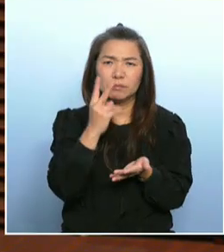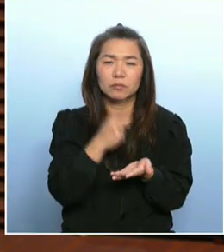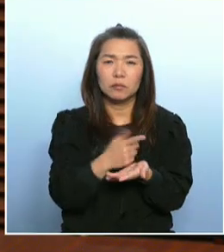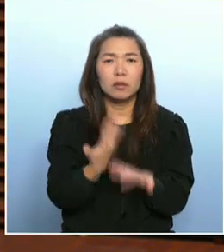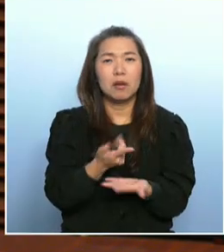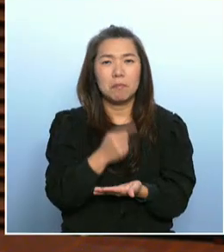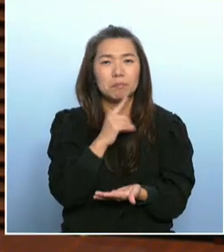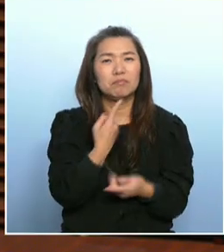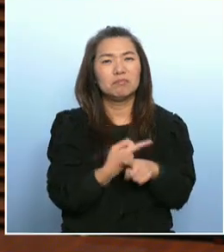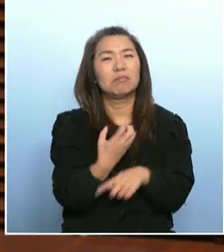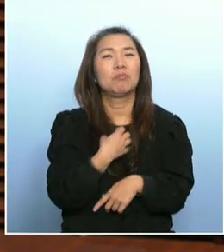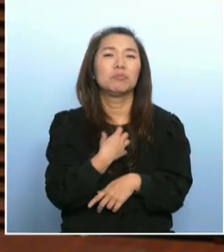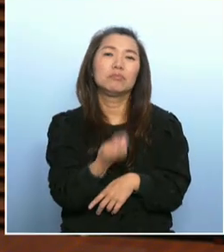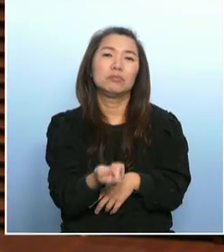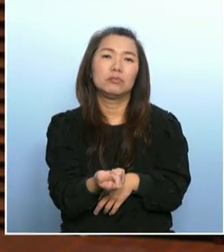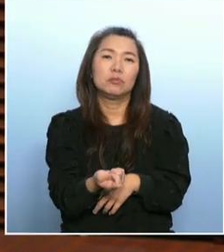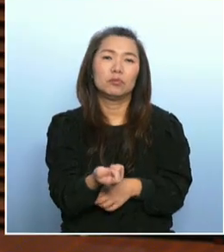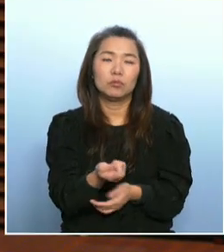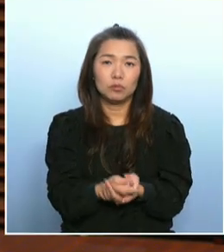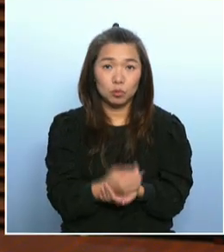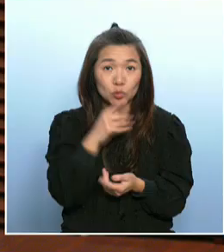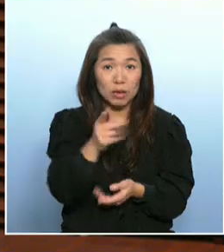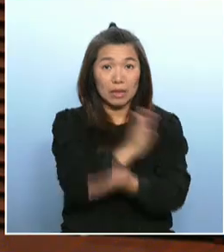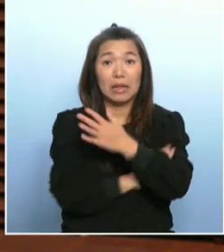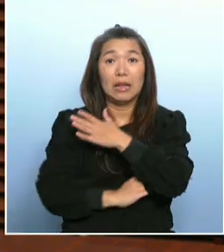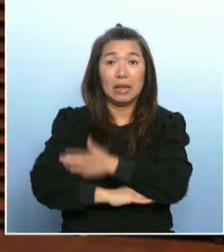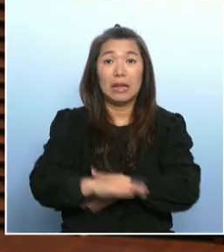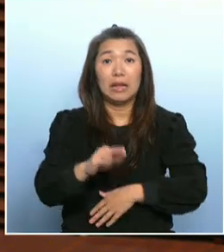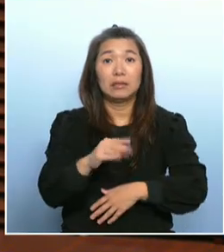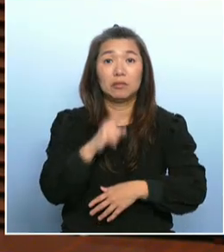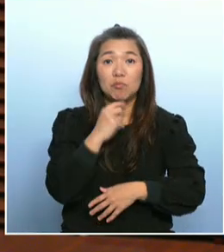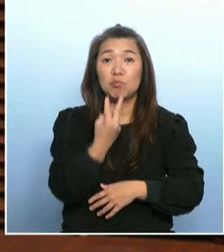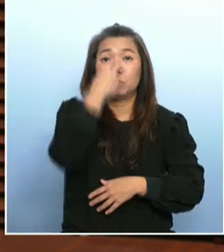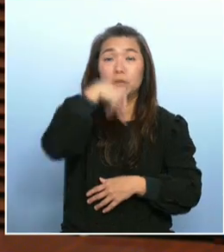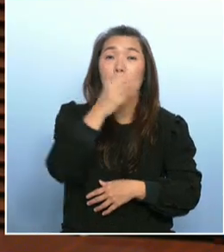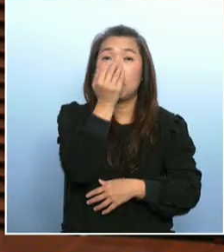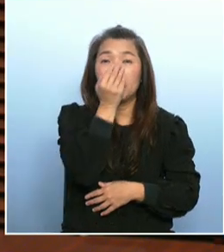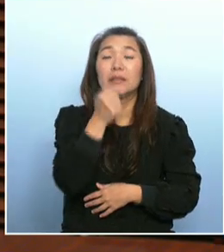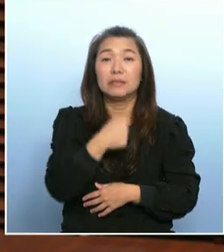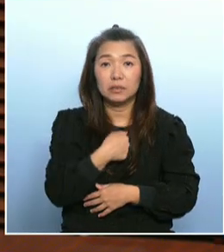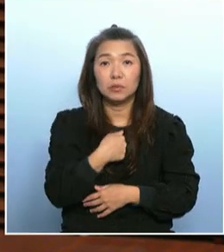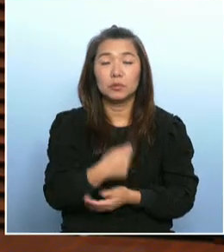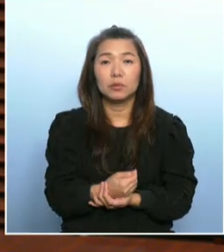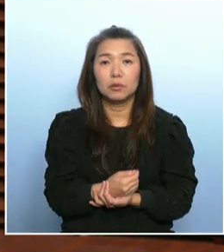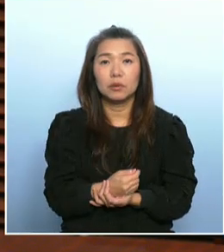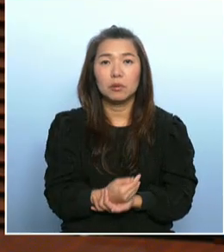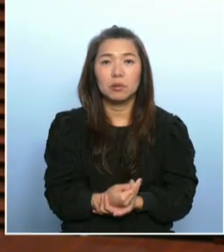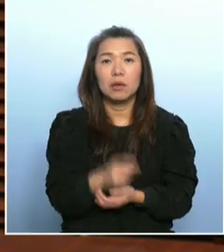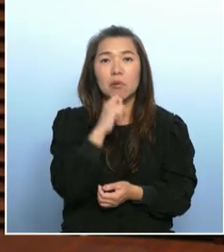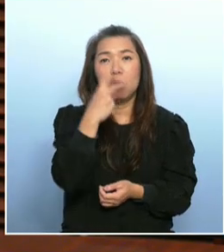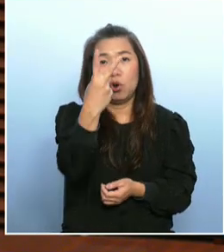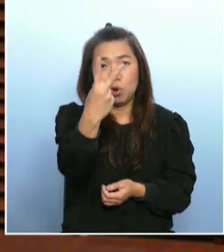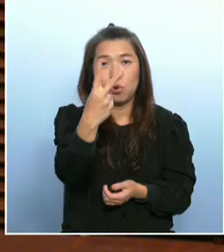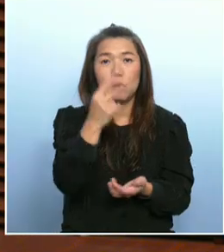service places. That is the Transitional Care and Support Center for tetraplegic patients. For patients that